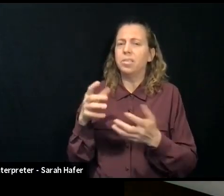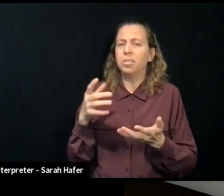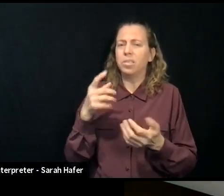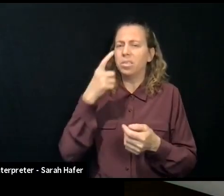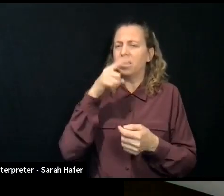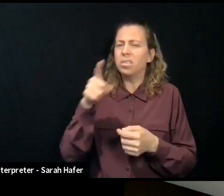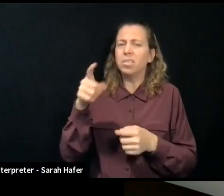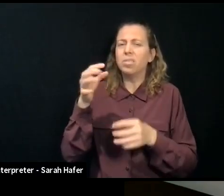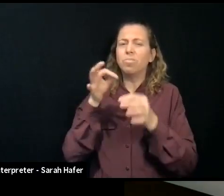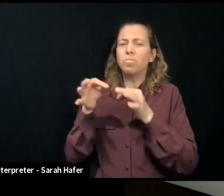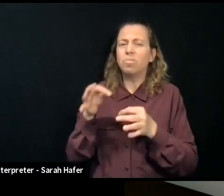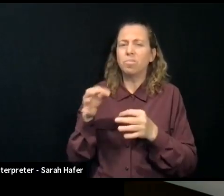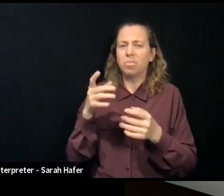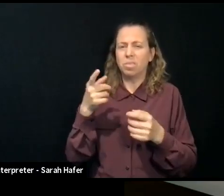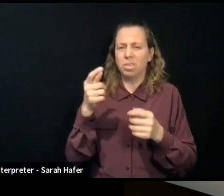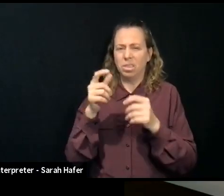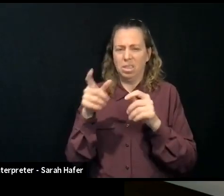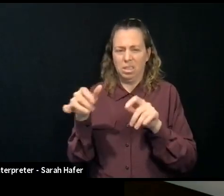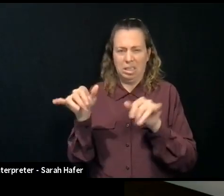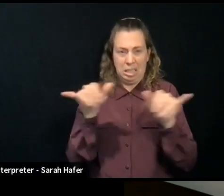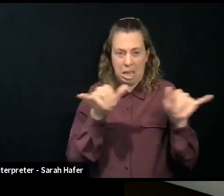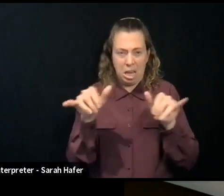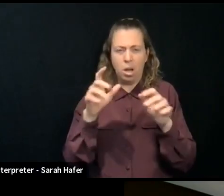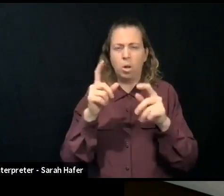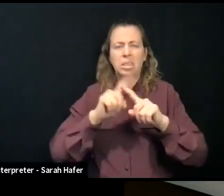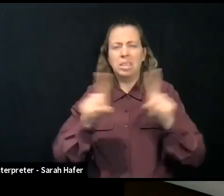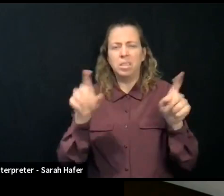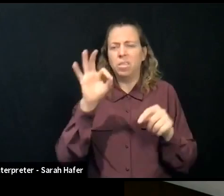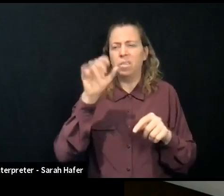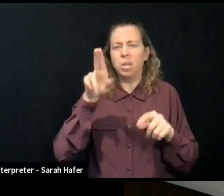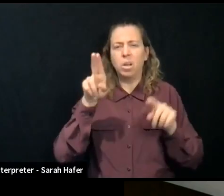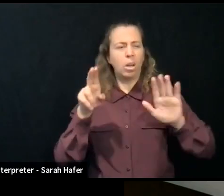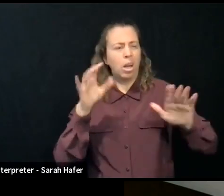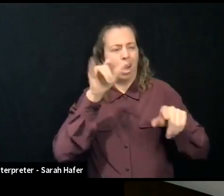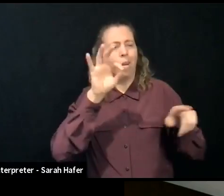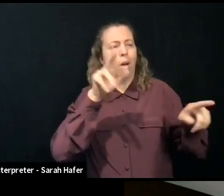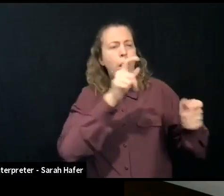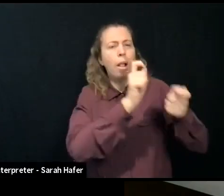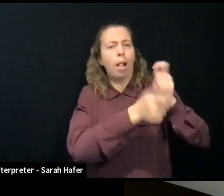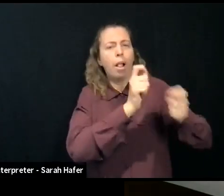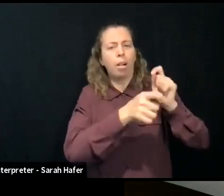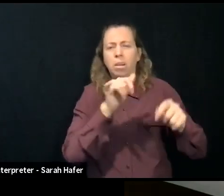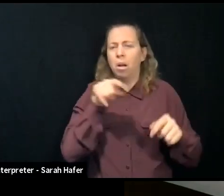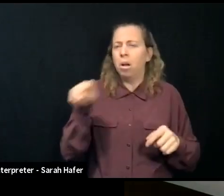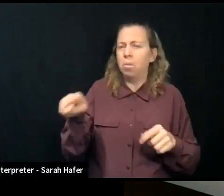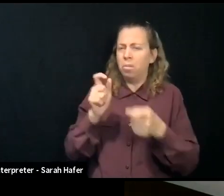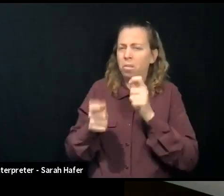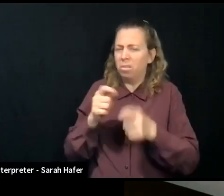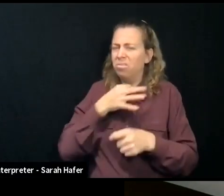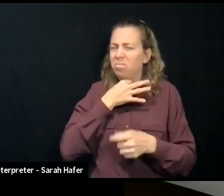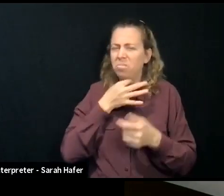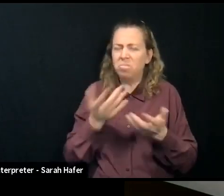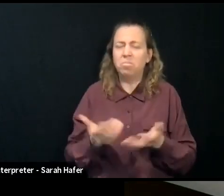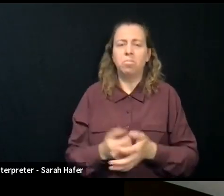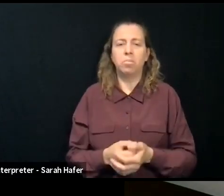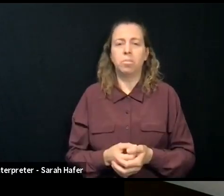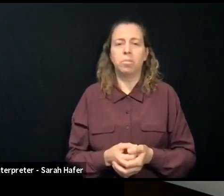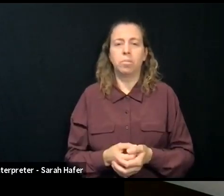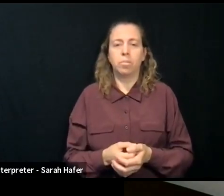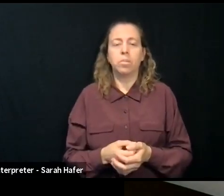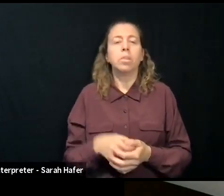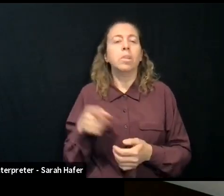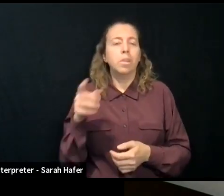So that's a really interesting question and a complicated one to answer. But I